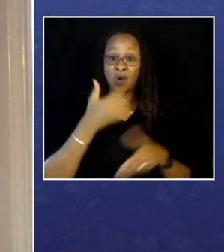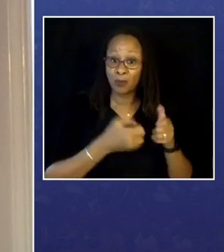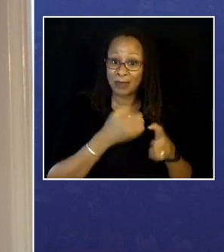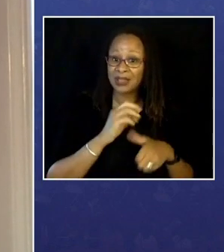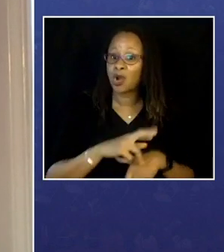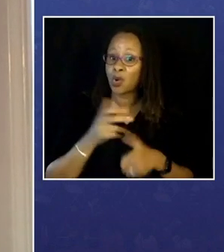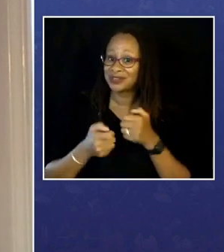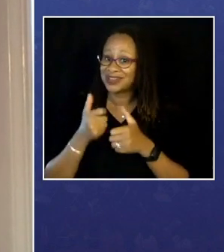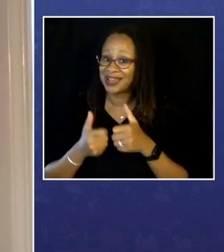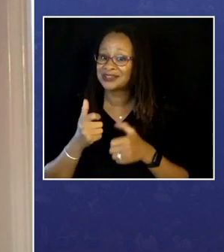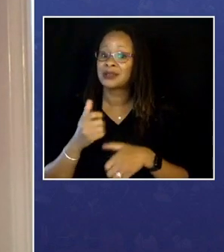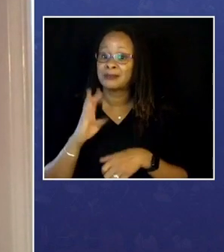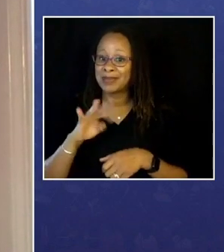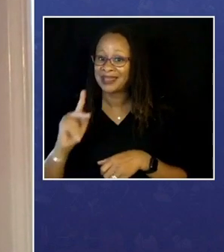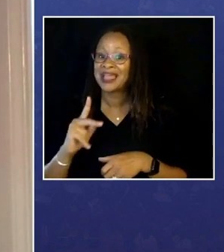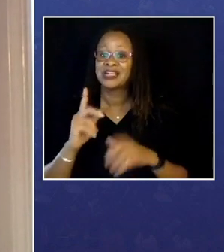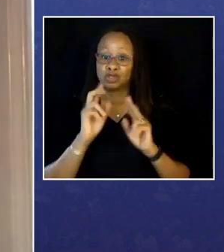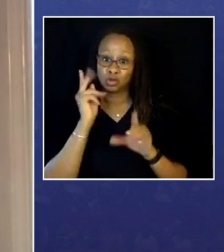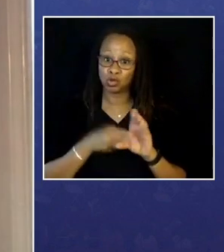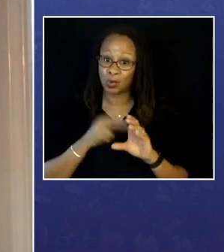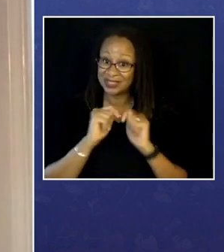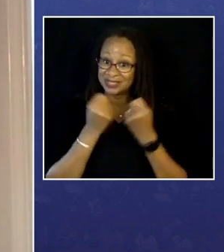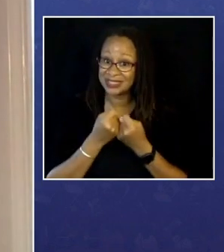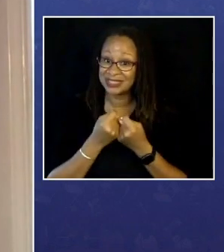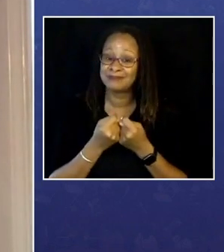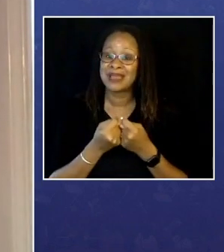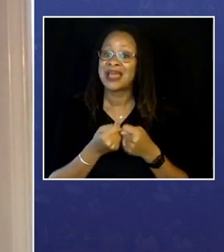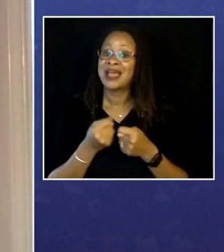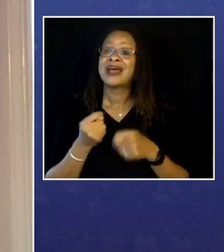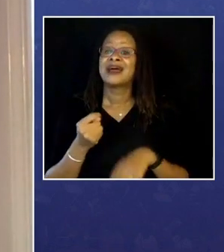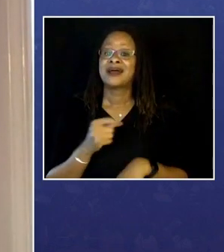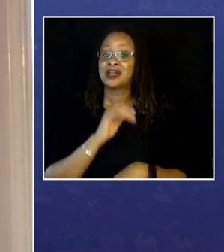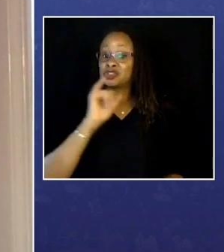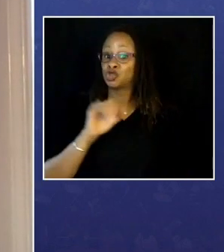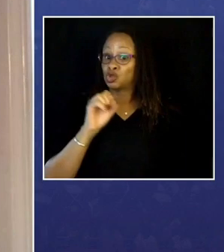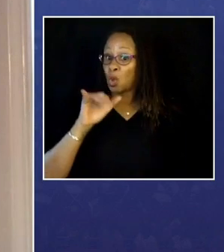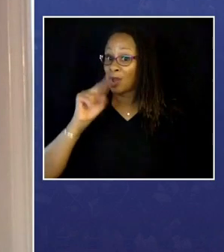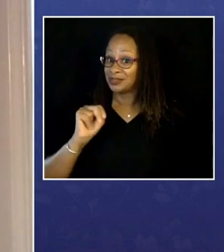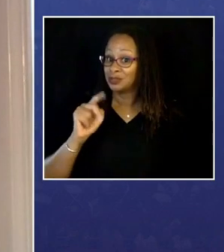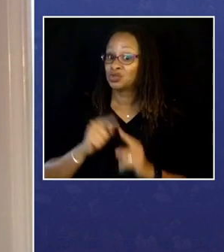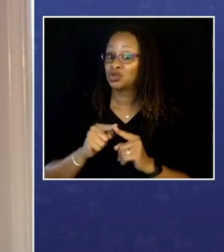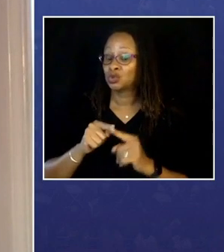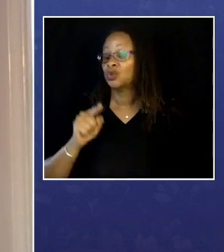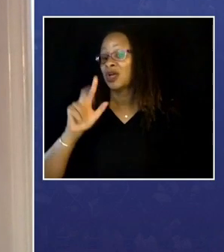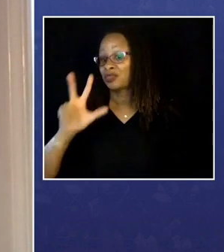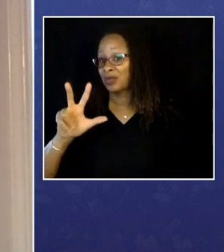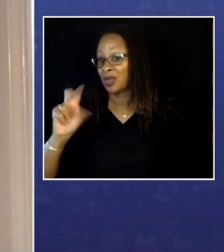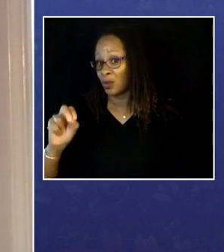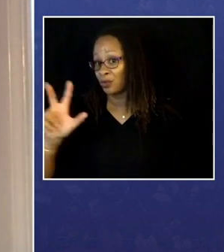app to join this team and to get this job done. Again, that's JOIN to